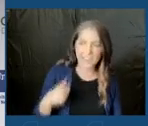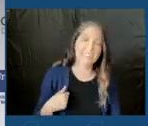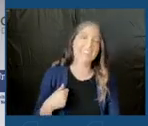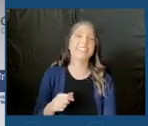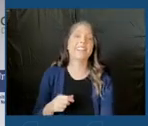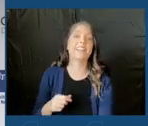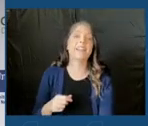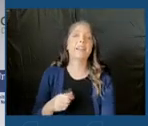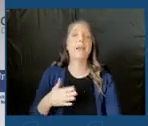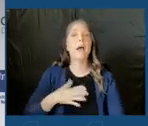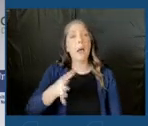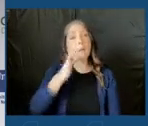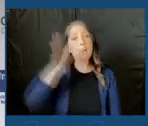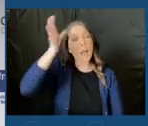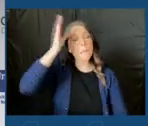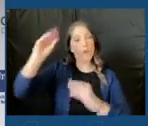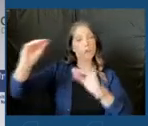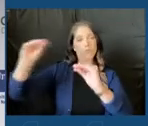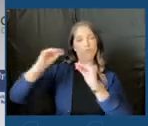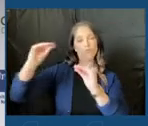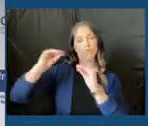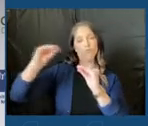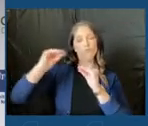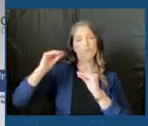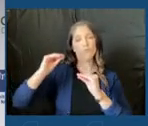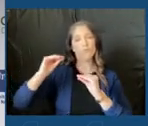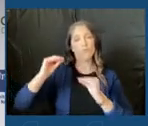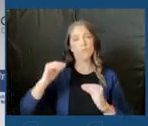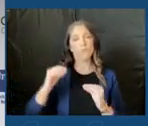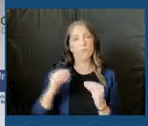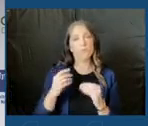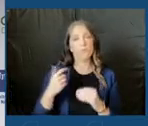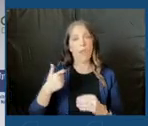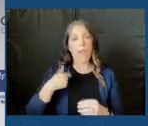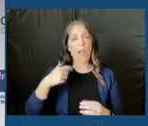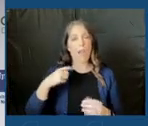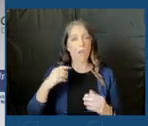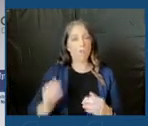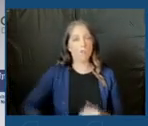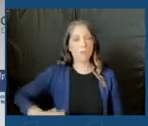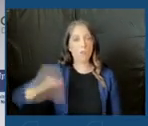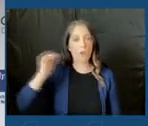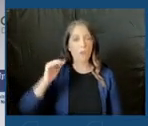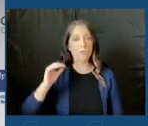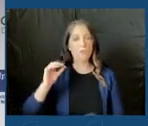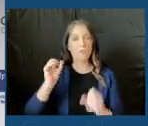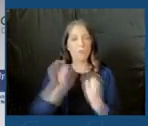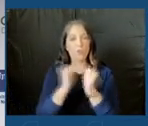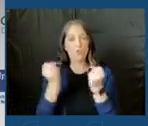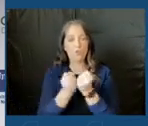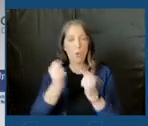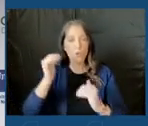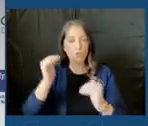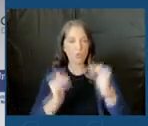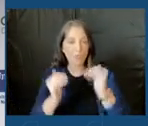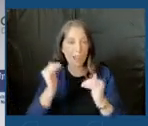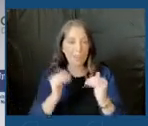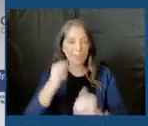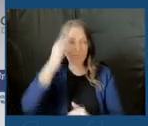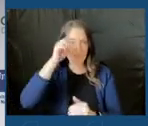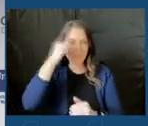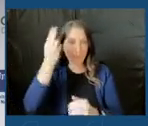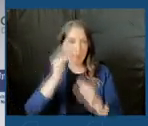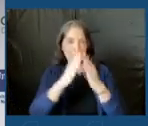us, being raised in a social justice Catholic household, and we didn't have much. My parents lived in a trailer park, but we used to